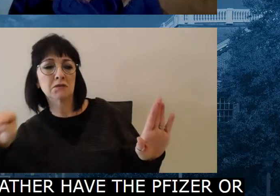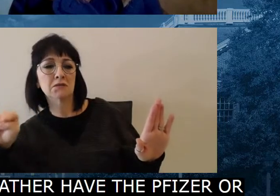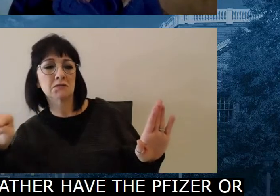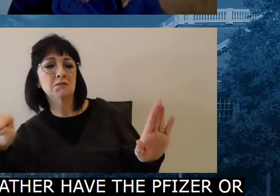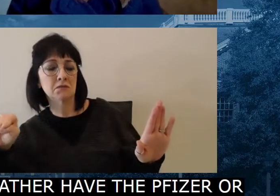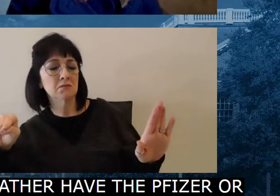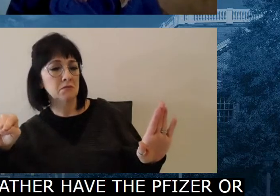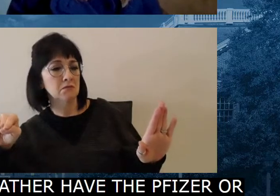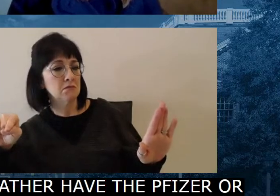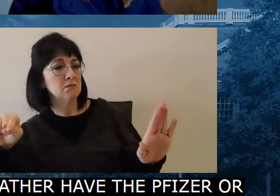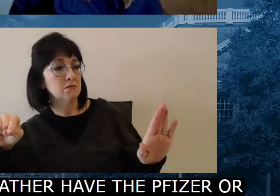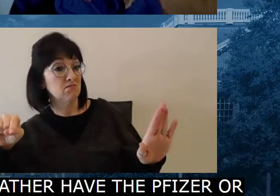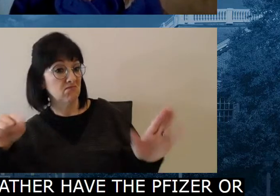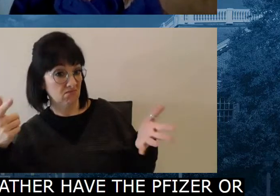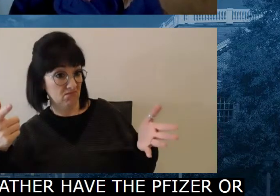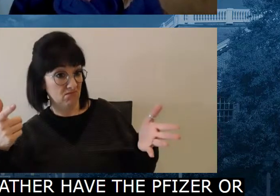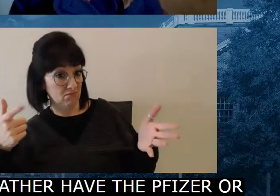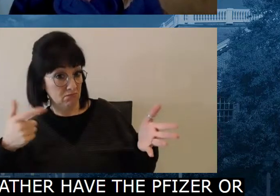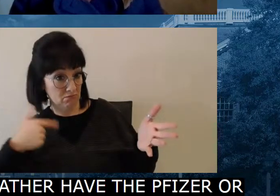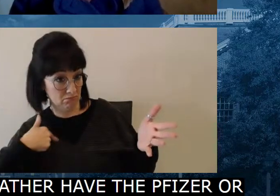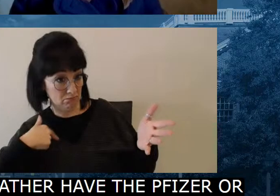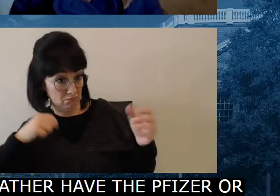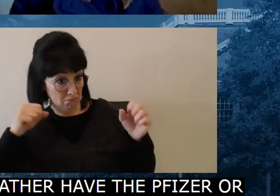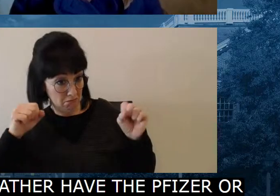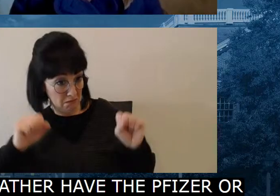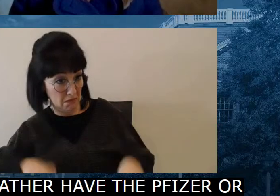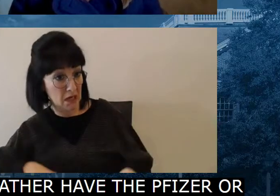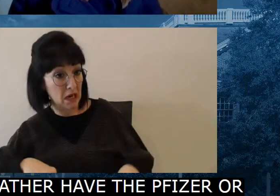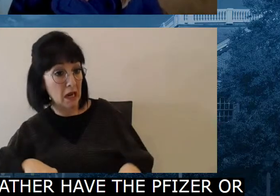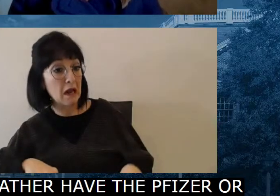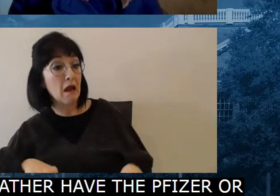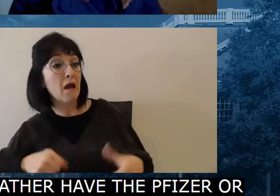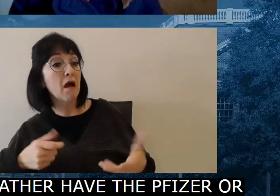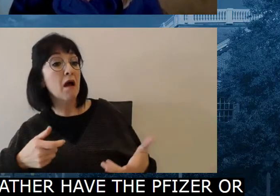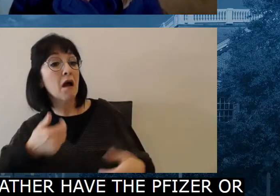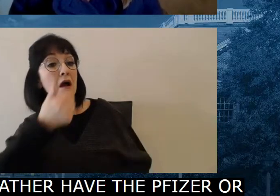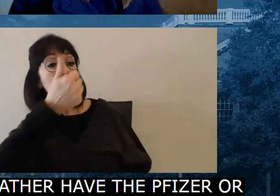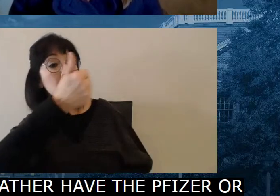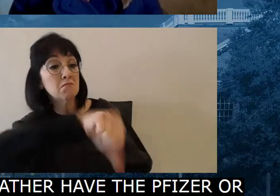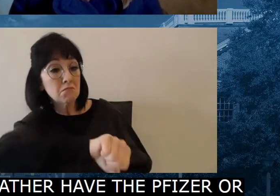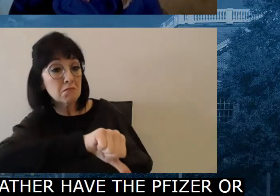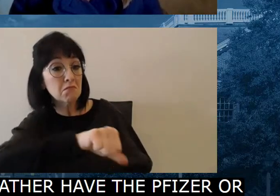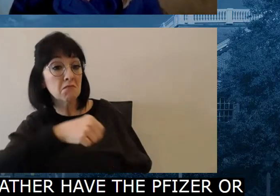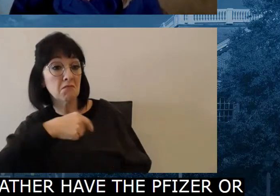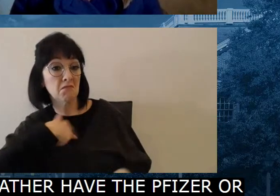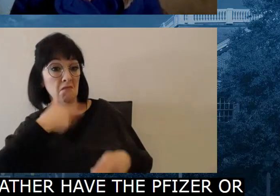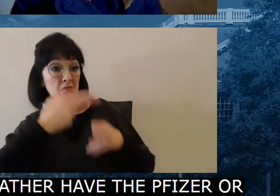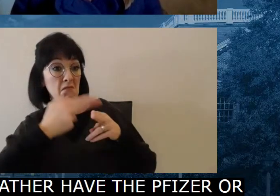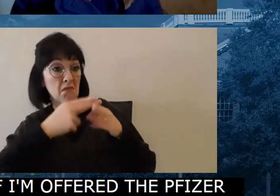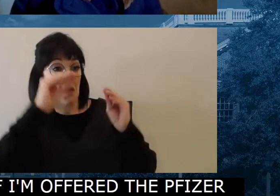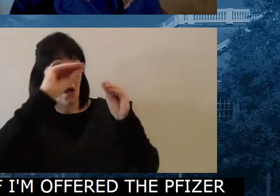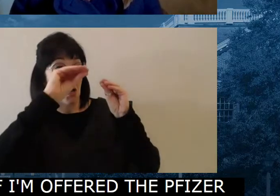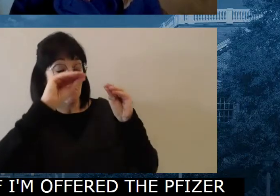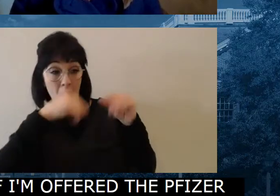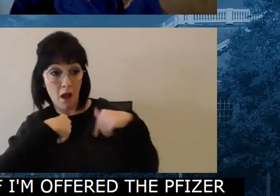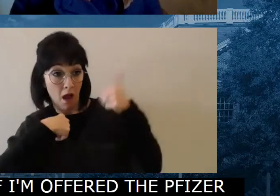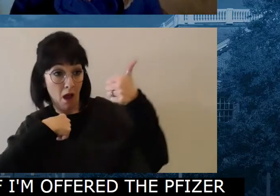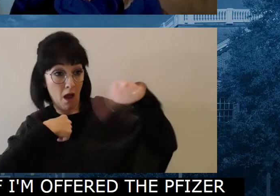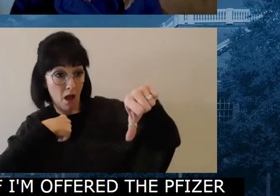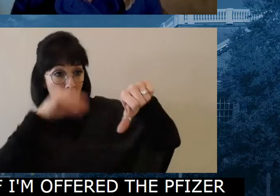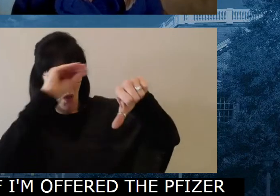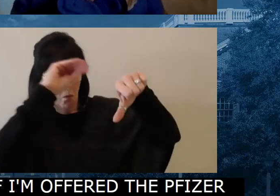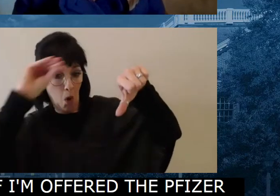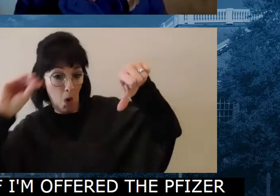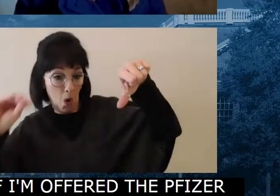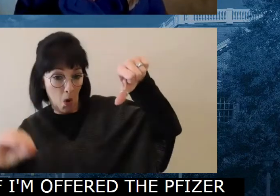vaccine. What should I do with that invitation? Will I be put to the bottom of the state waiting list? Will I be offered the next